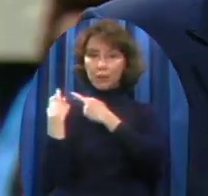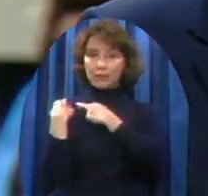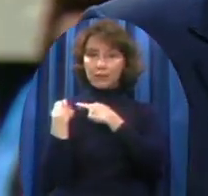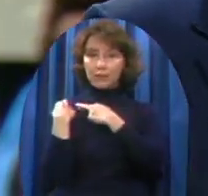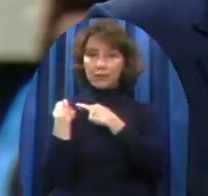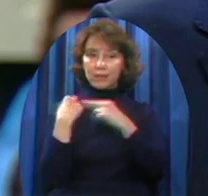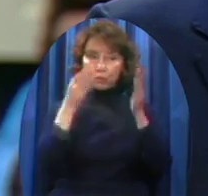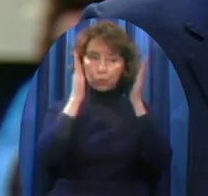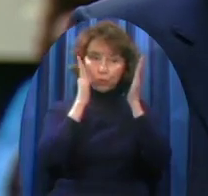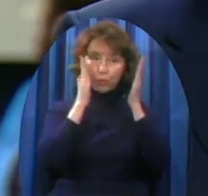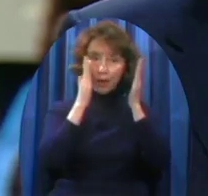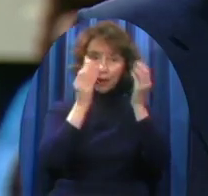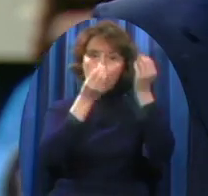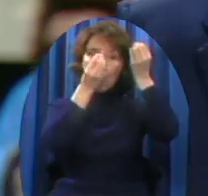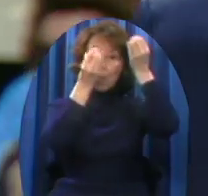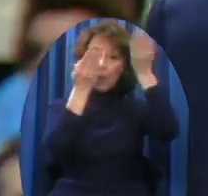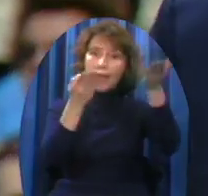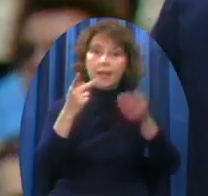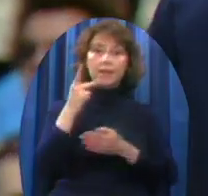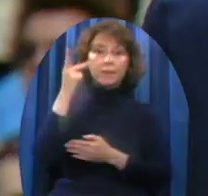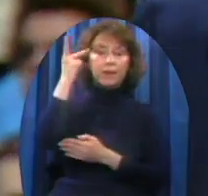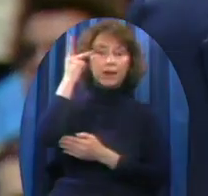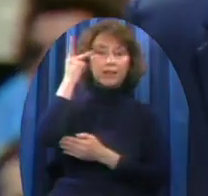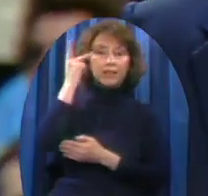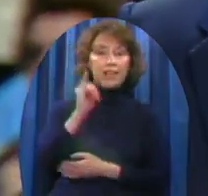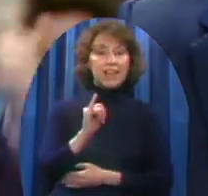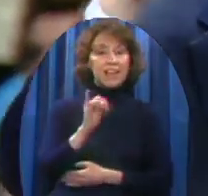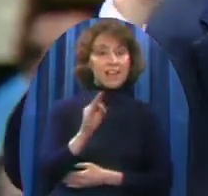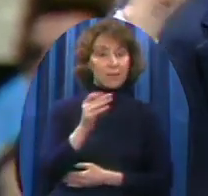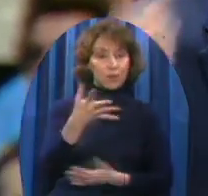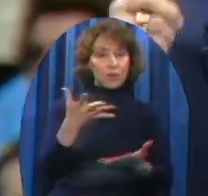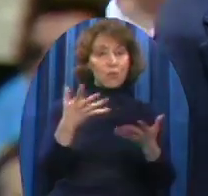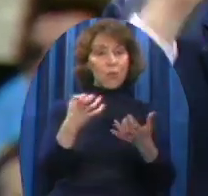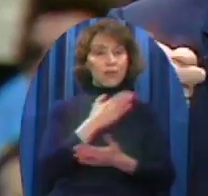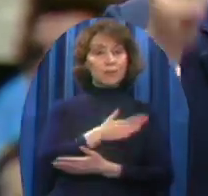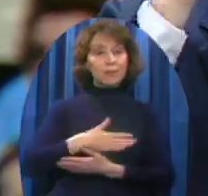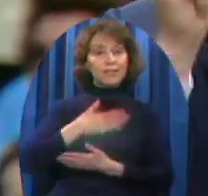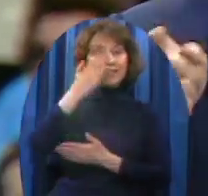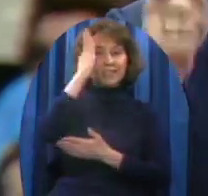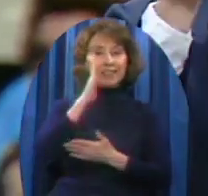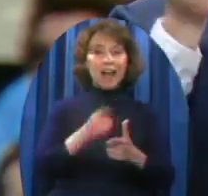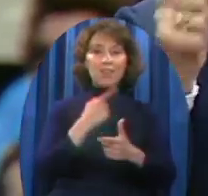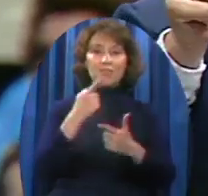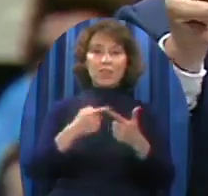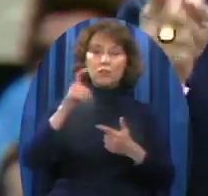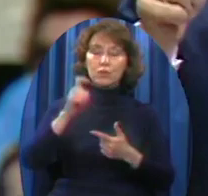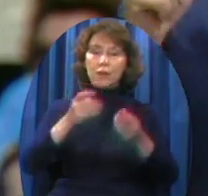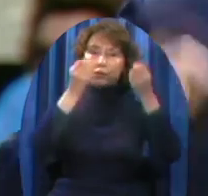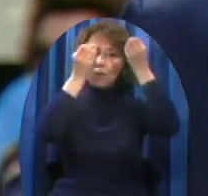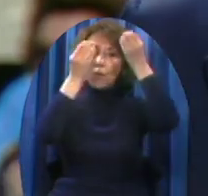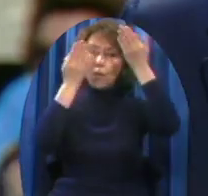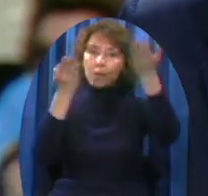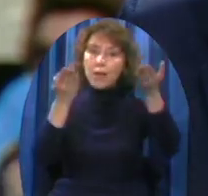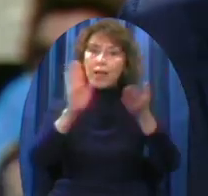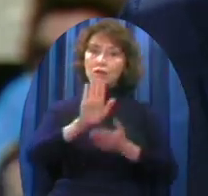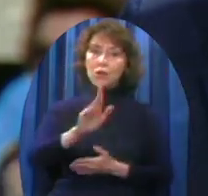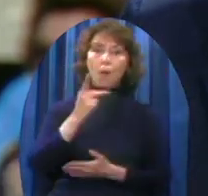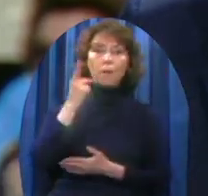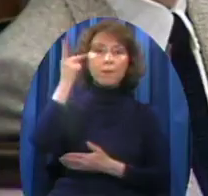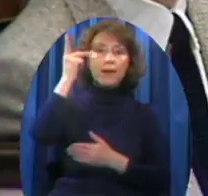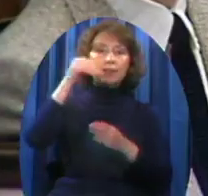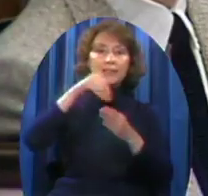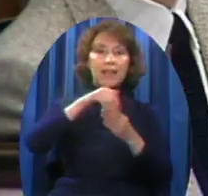parents. If you want to please God, young man, young lady, obey your parents in the Lord, for this is